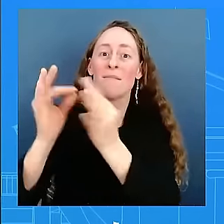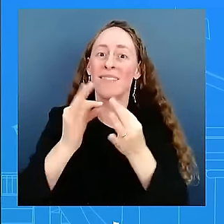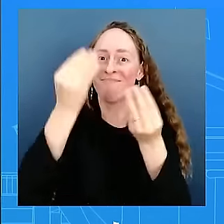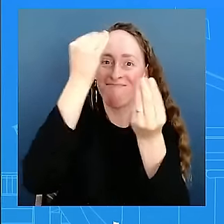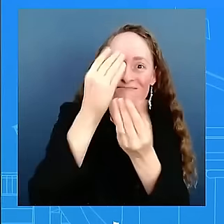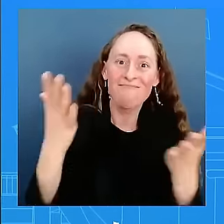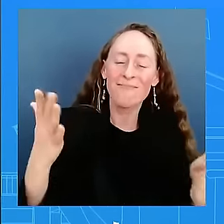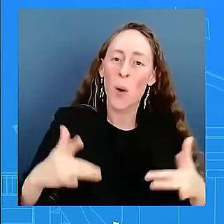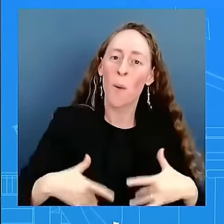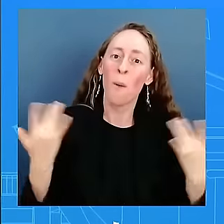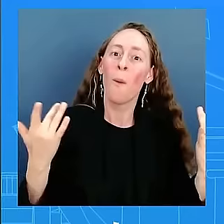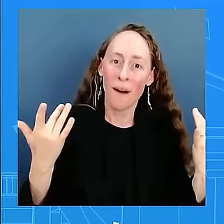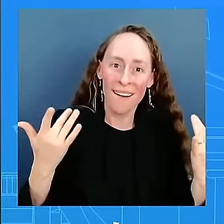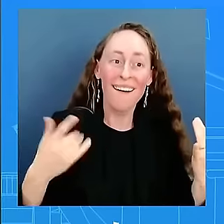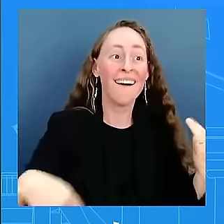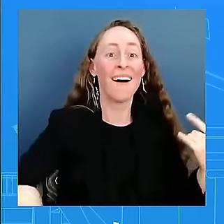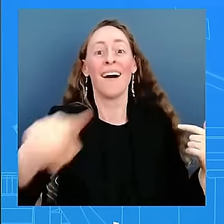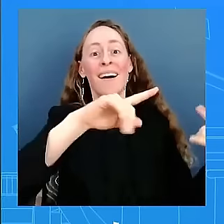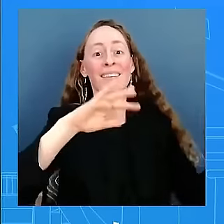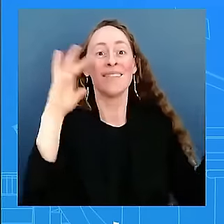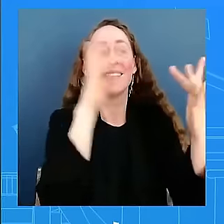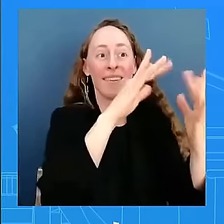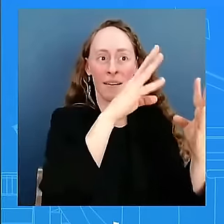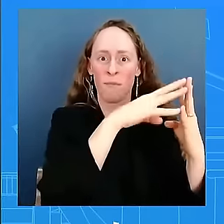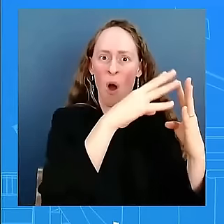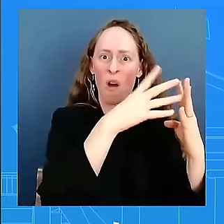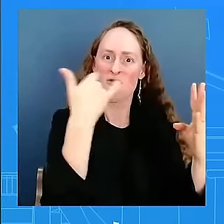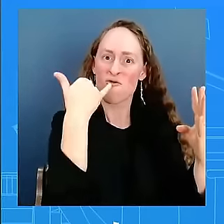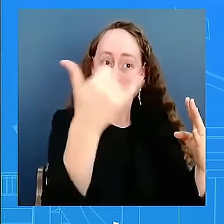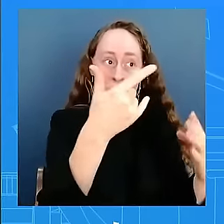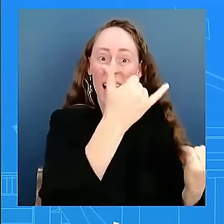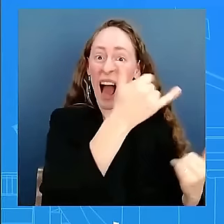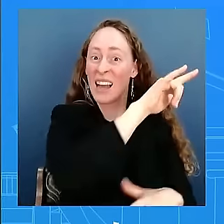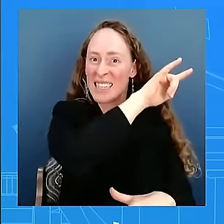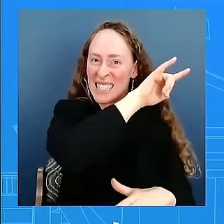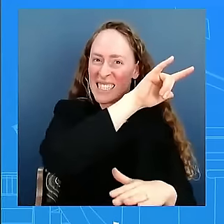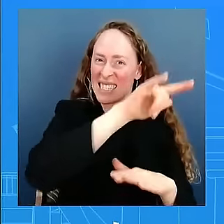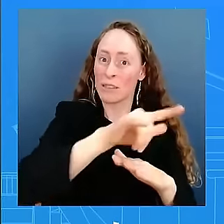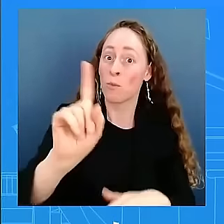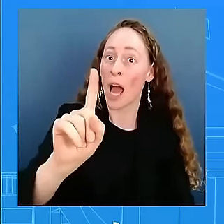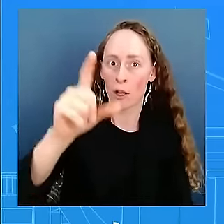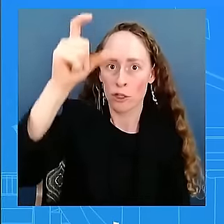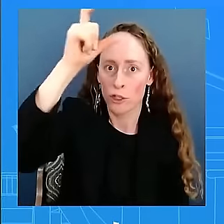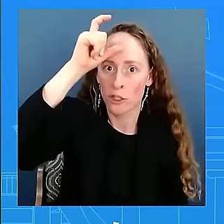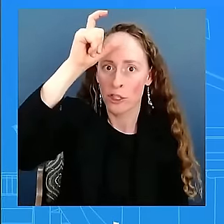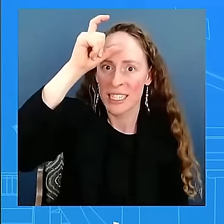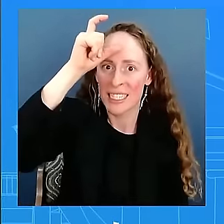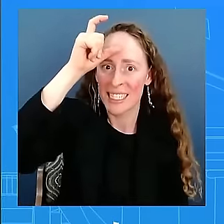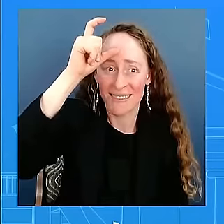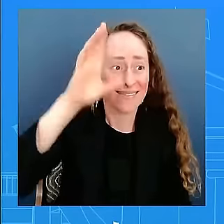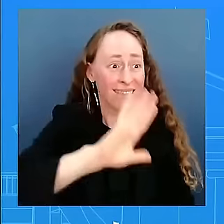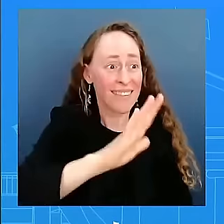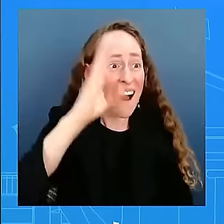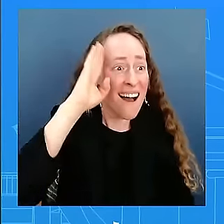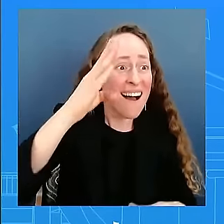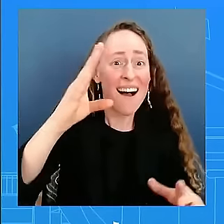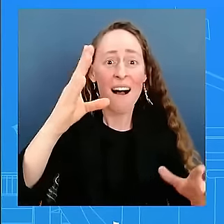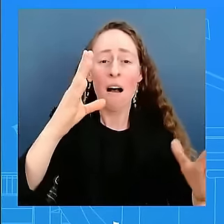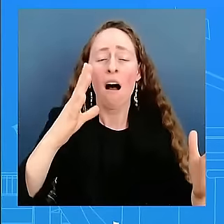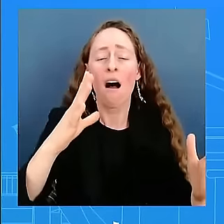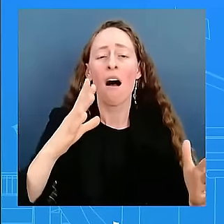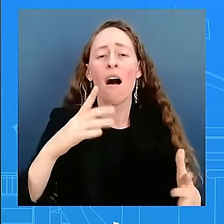and Vladimir, who are on the tarmac in Ankara with U.S. officials where the exchange happened. To say that everyone in the room